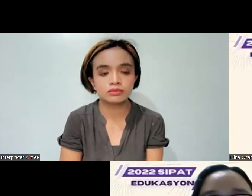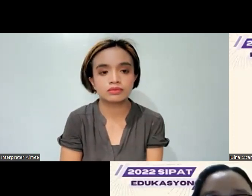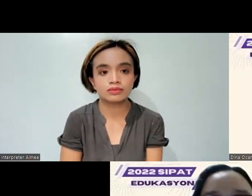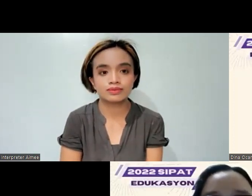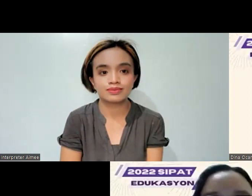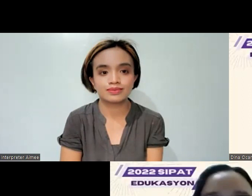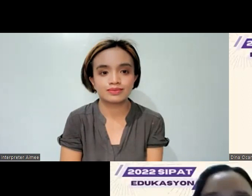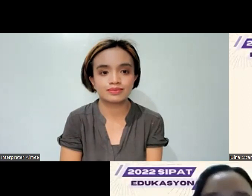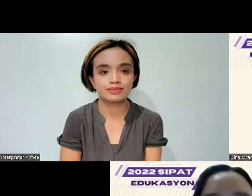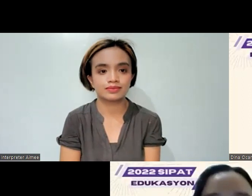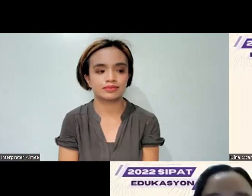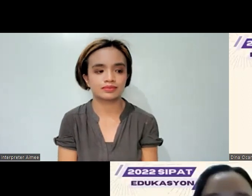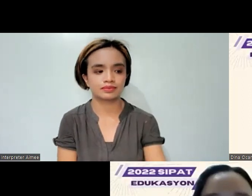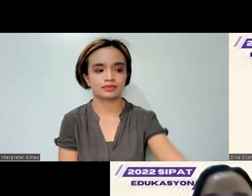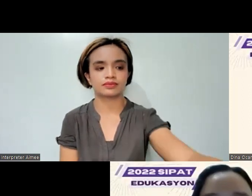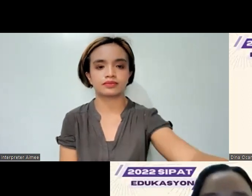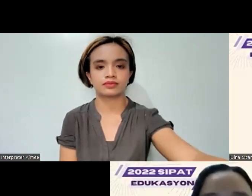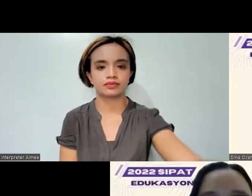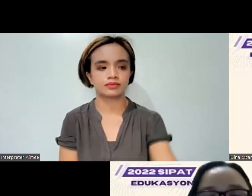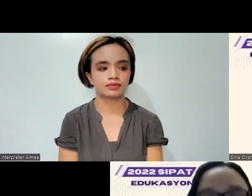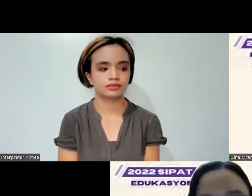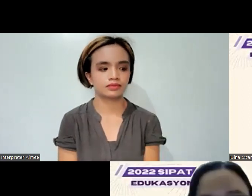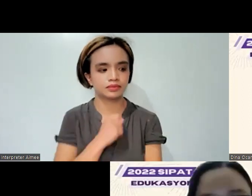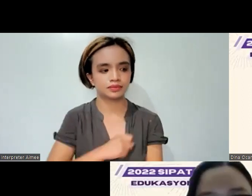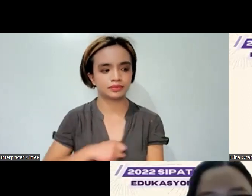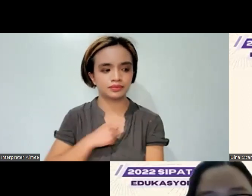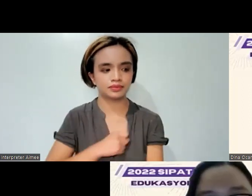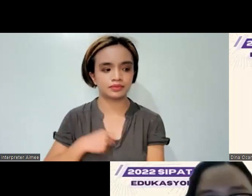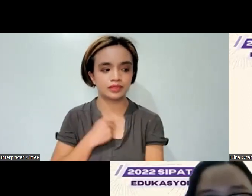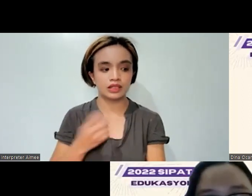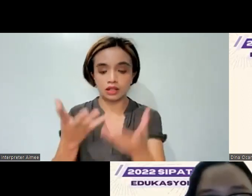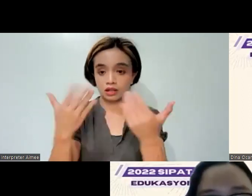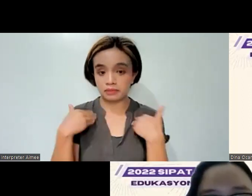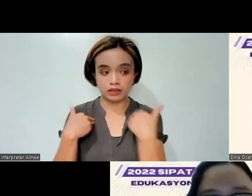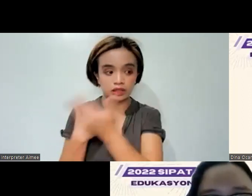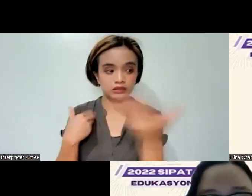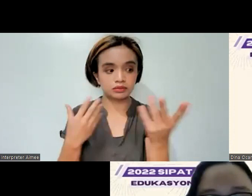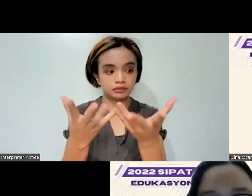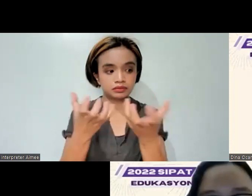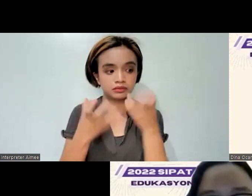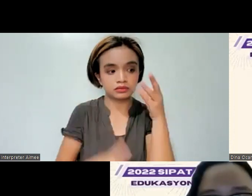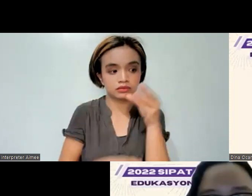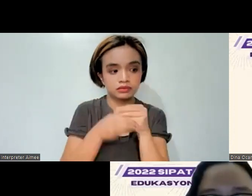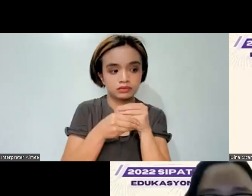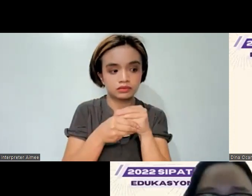Teacher Dina muted po. Sorry. Would you like to add anything to the answer of Riza?